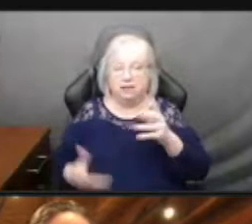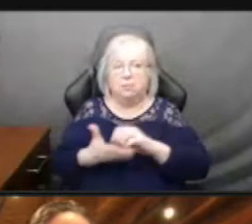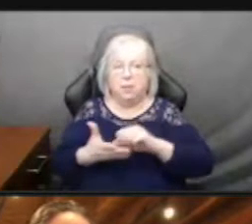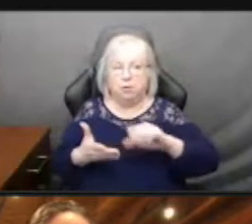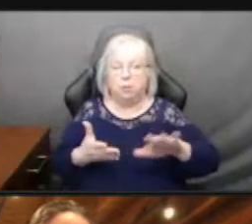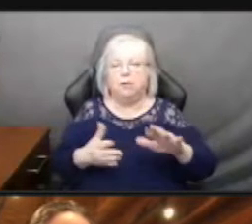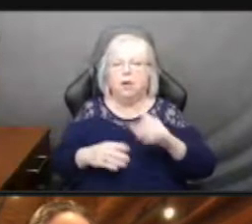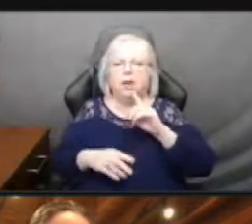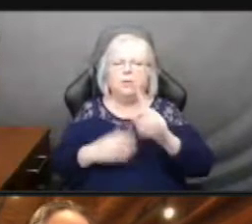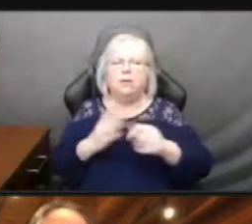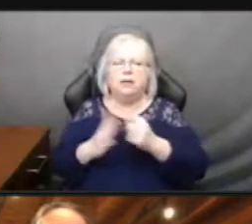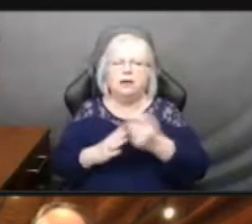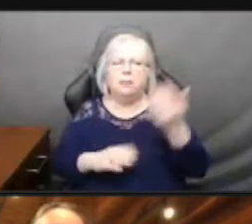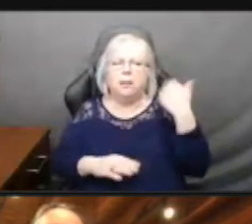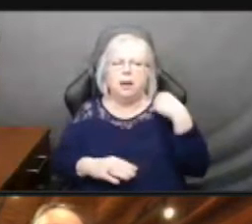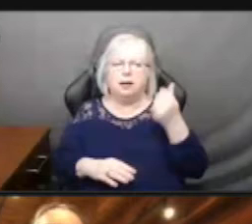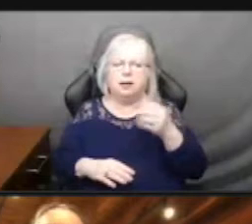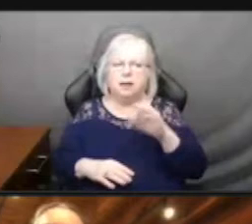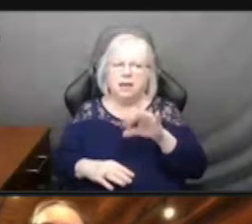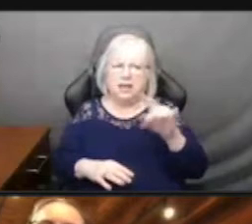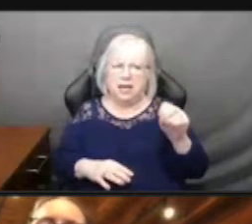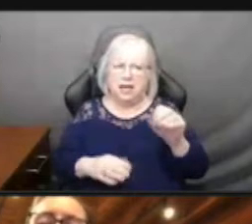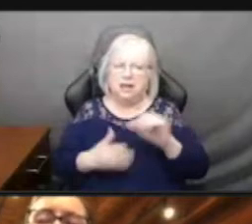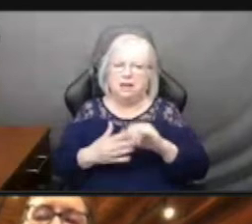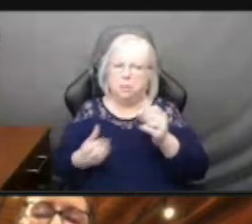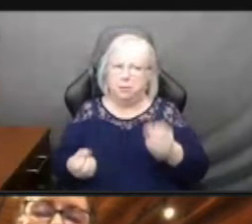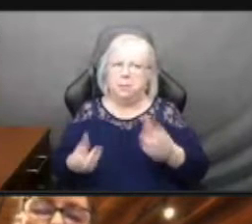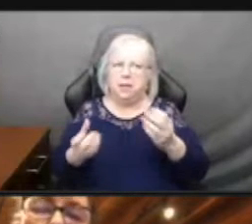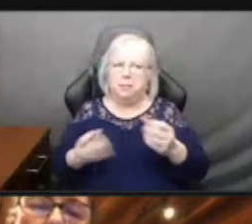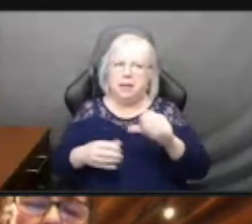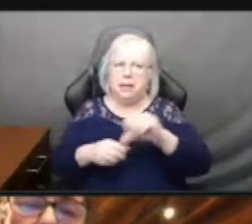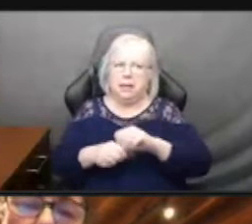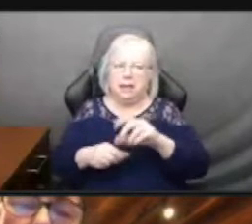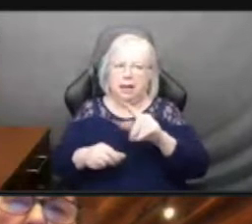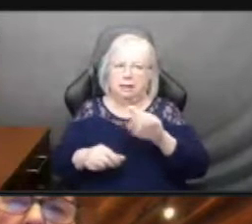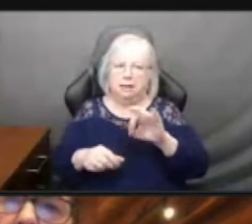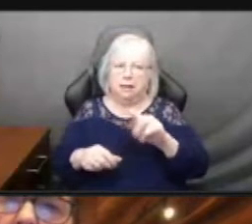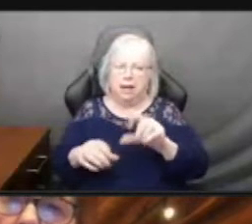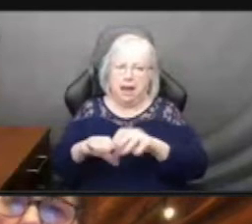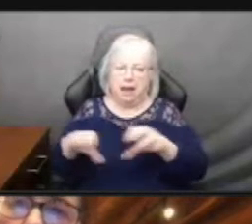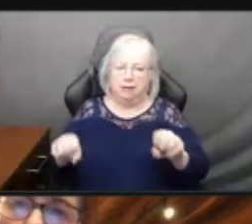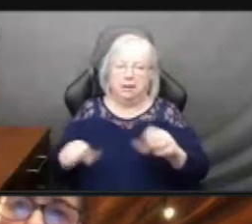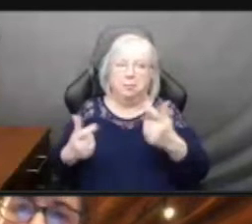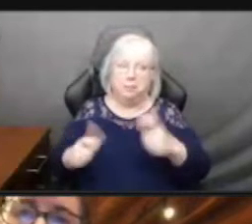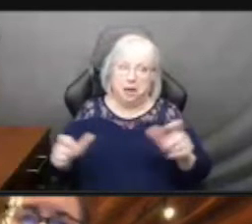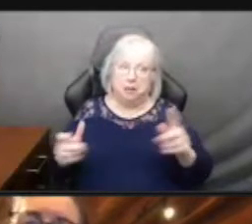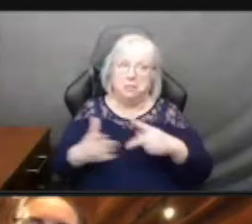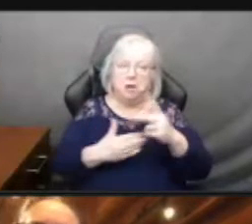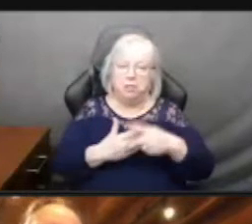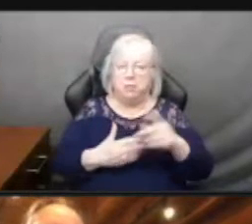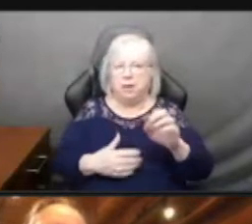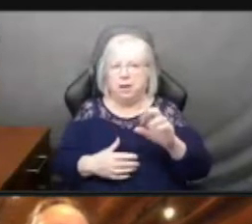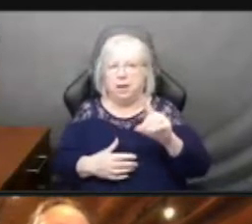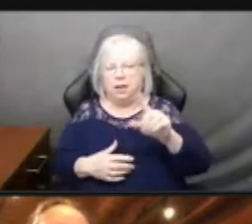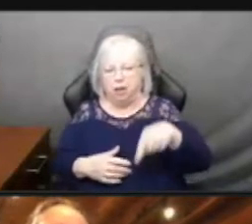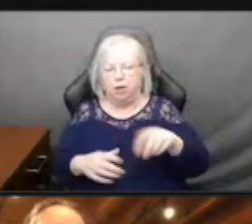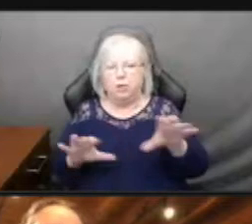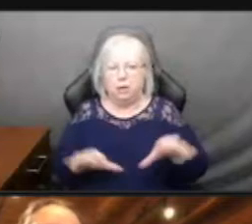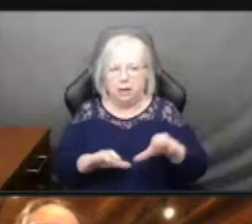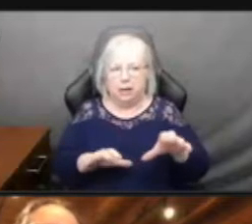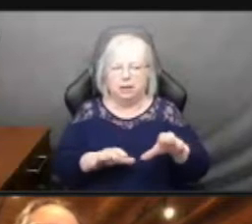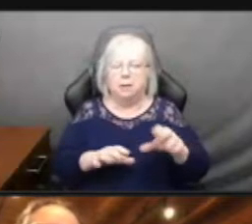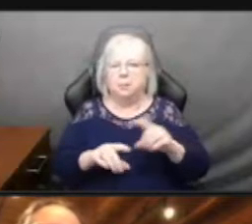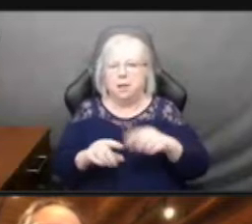the 80s that there was a lot of gas tanks that was removed in a big program that ADEQ done. That may be part of this. I do not